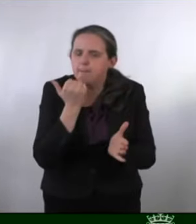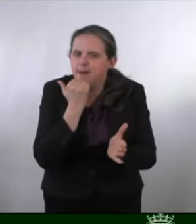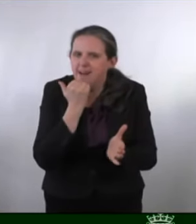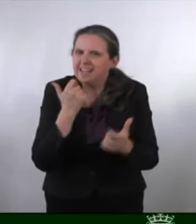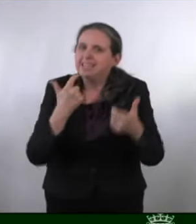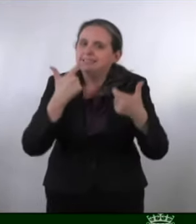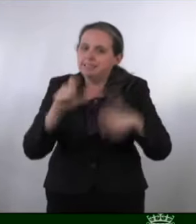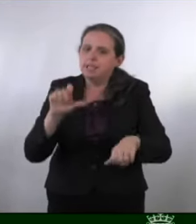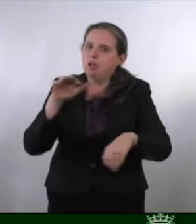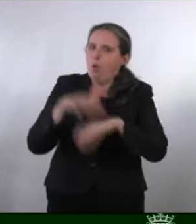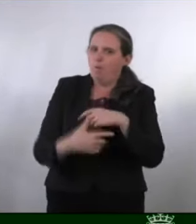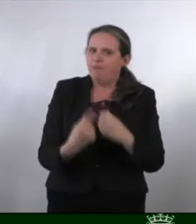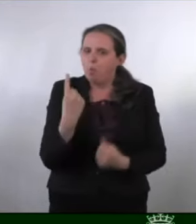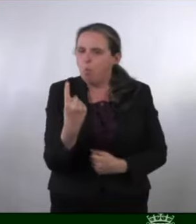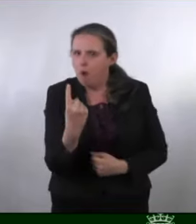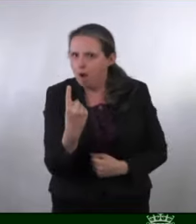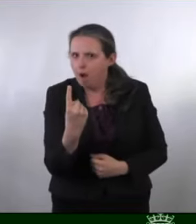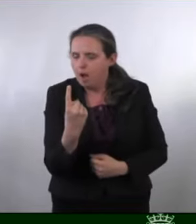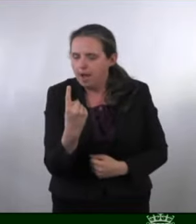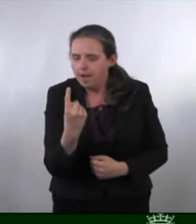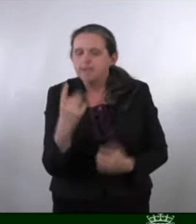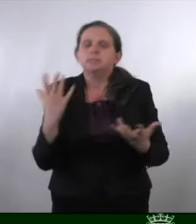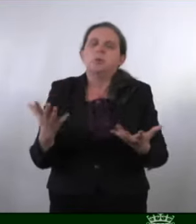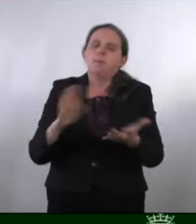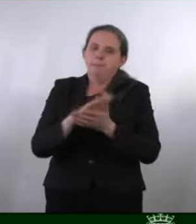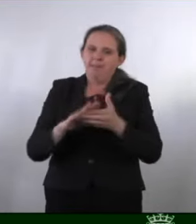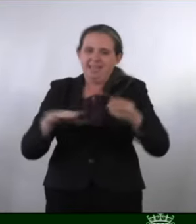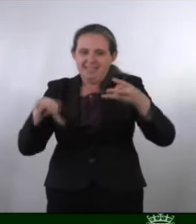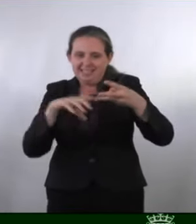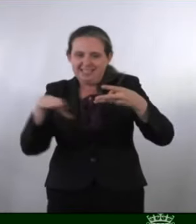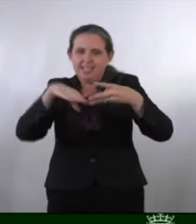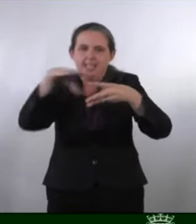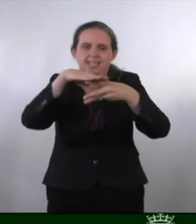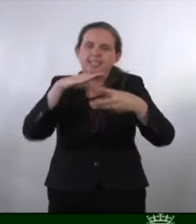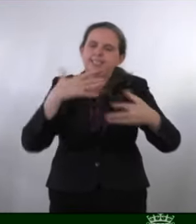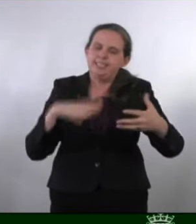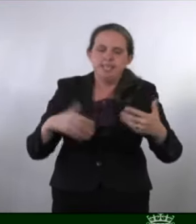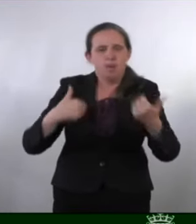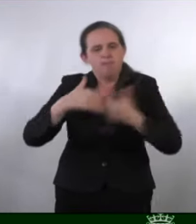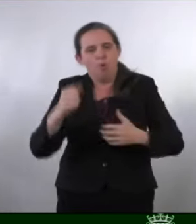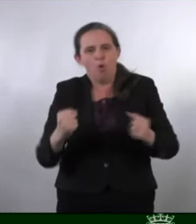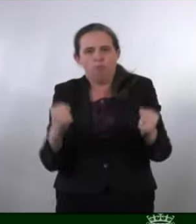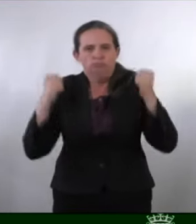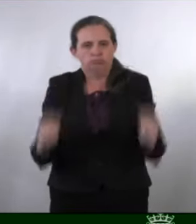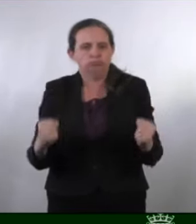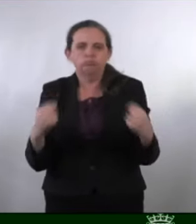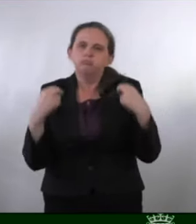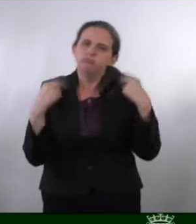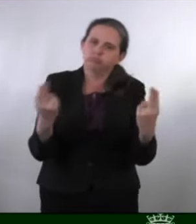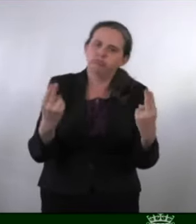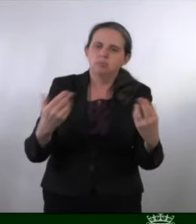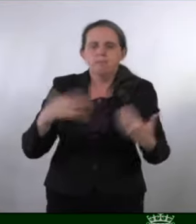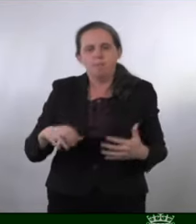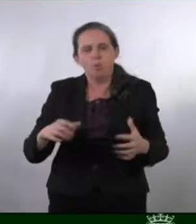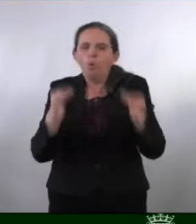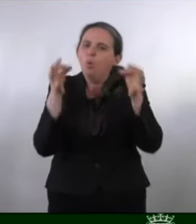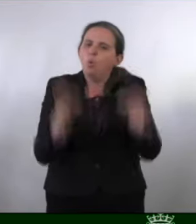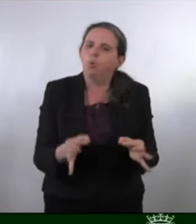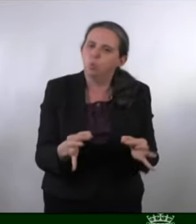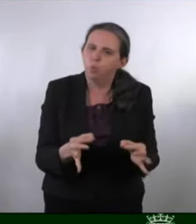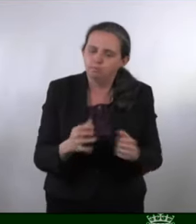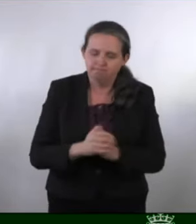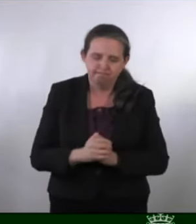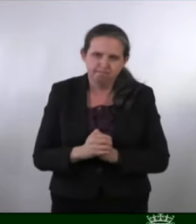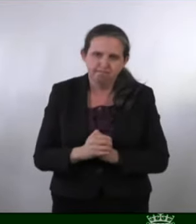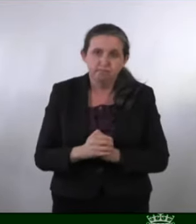afraid, is that as we come out, our tiers need to be made tougher. In particular, in Tier